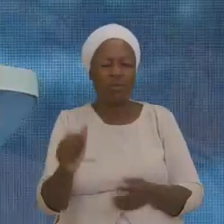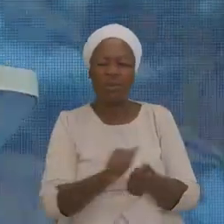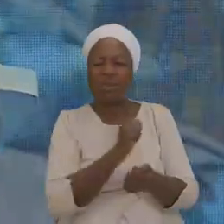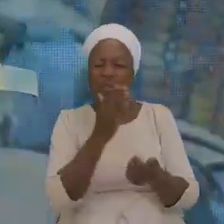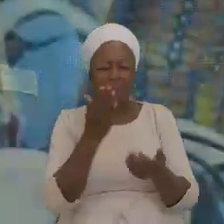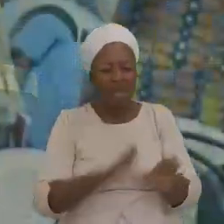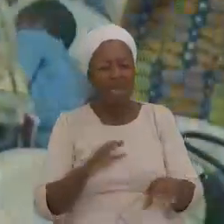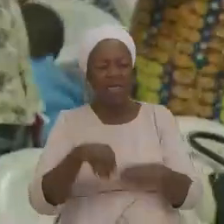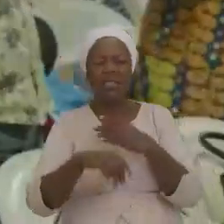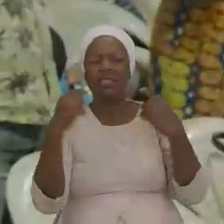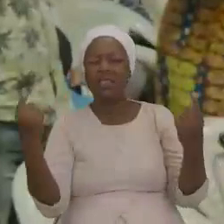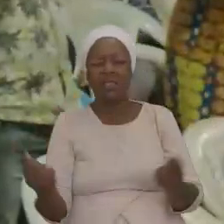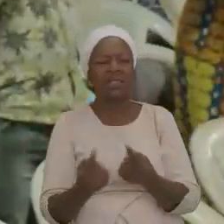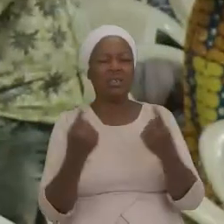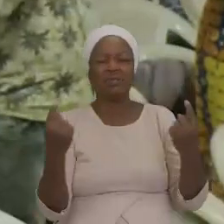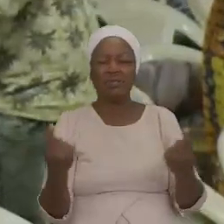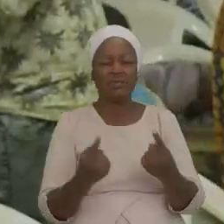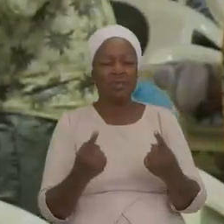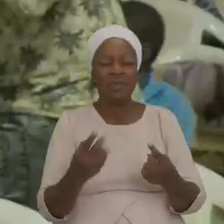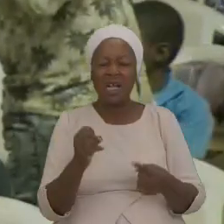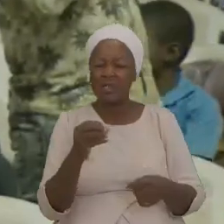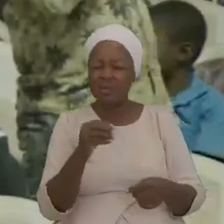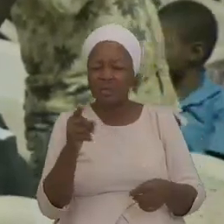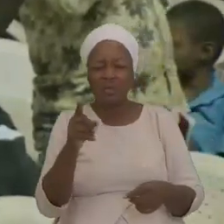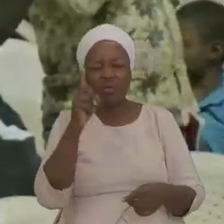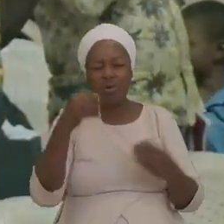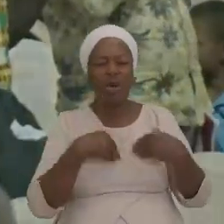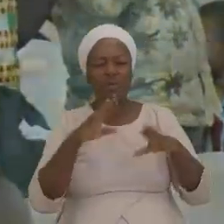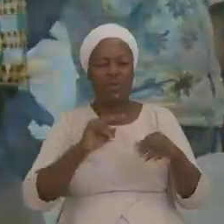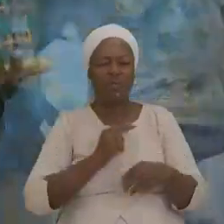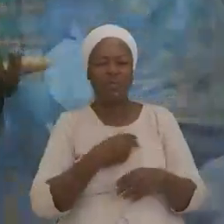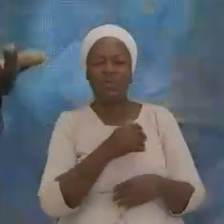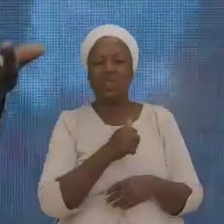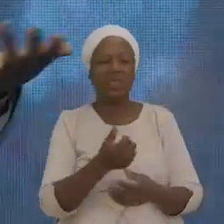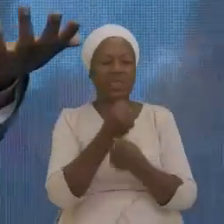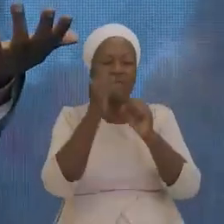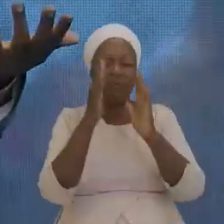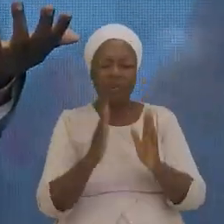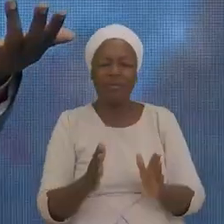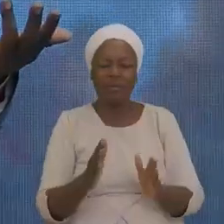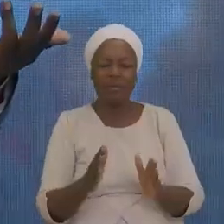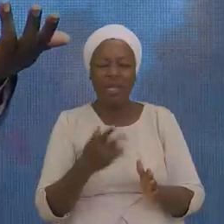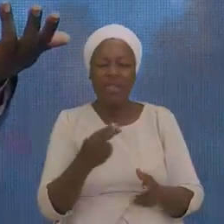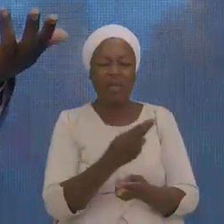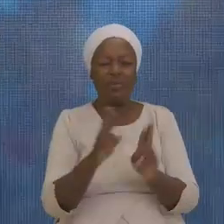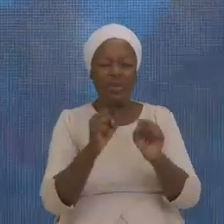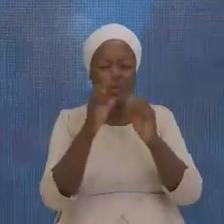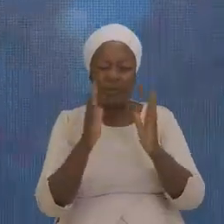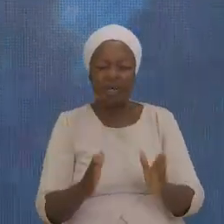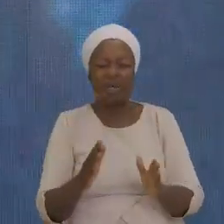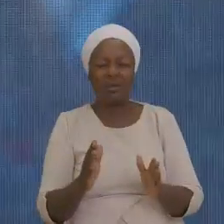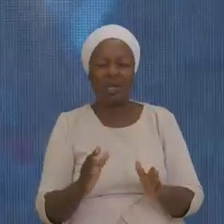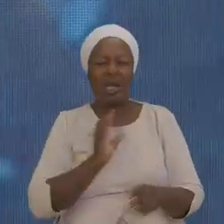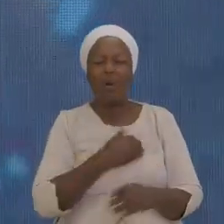sin. And so you've given us the Savior, the Redeemer, our